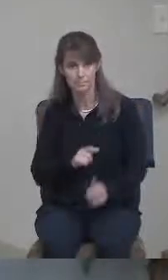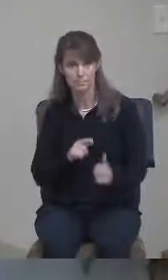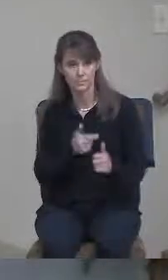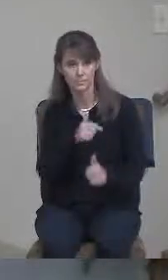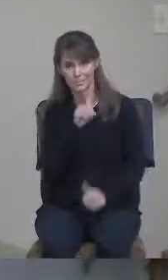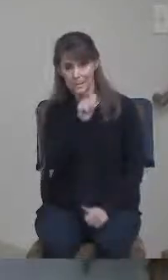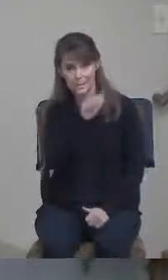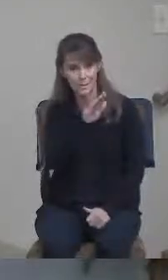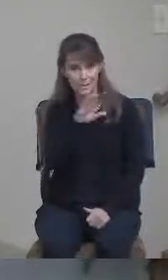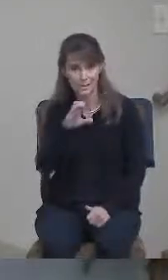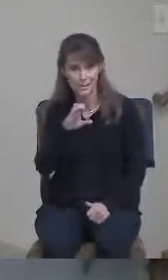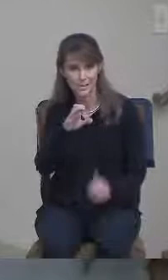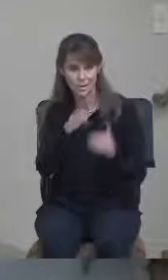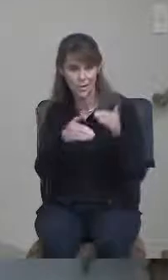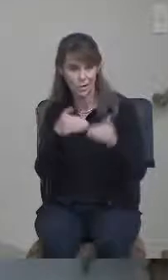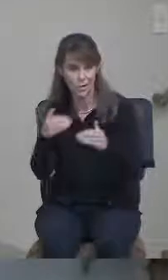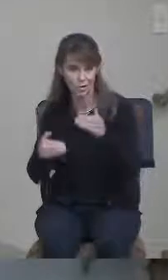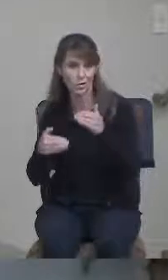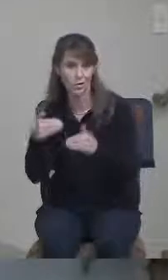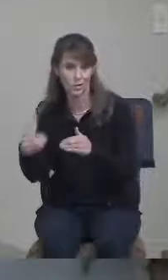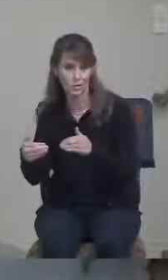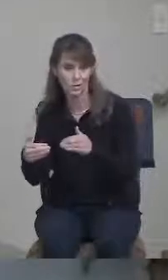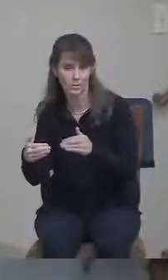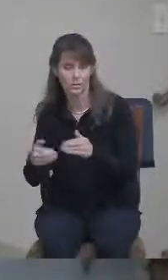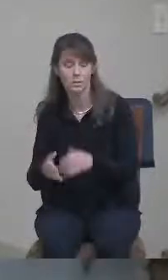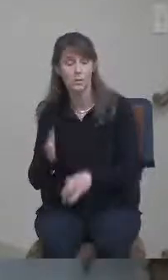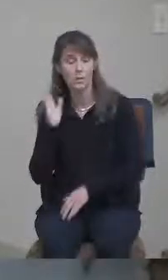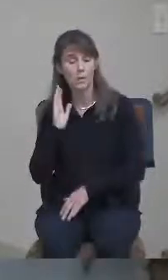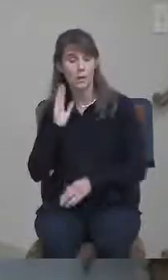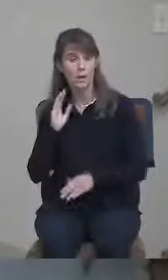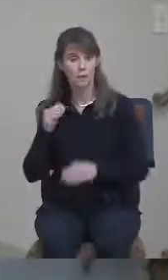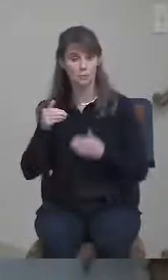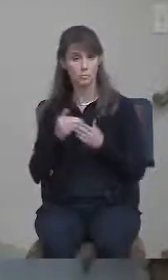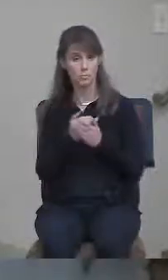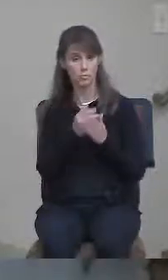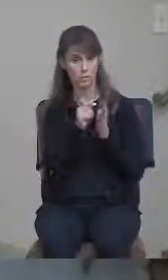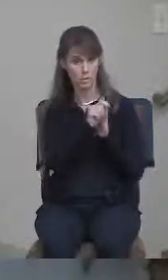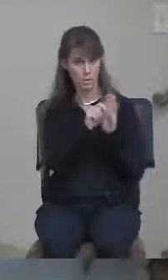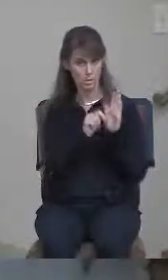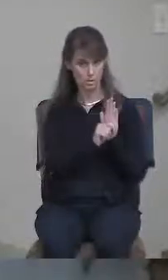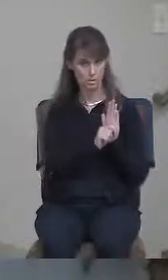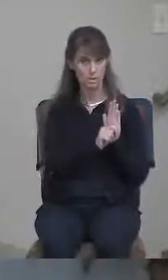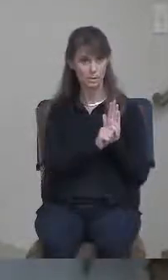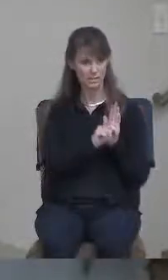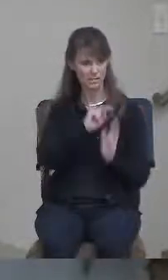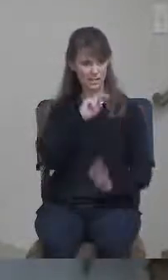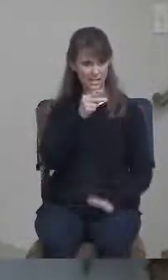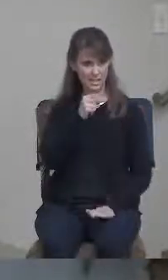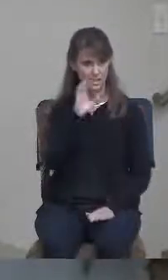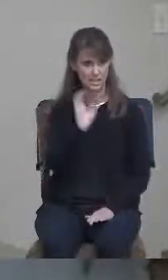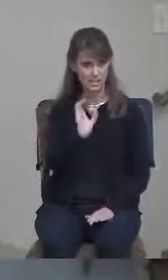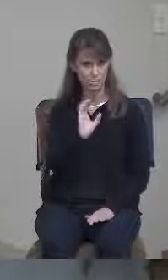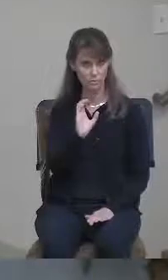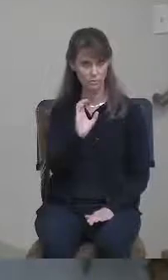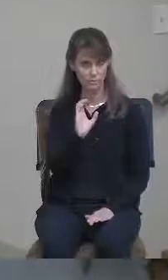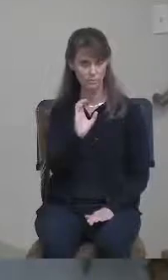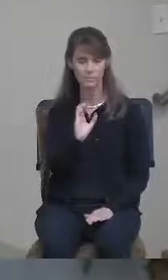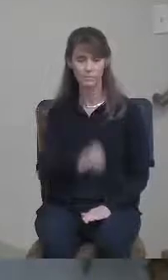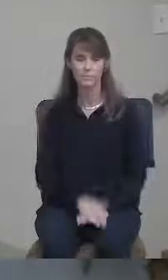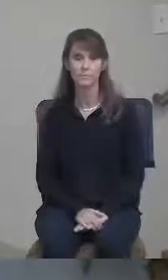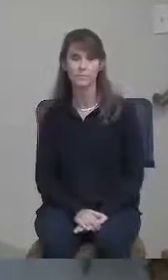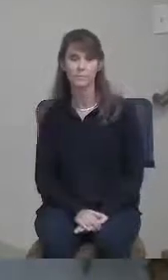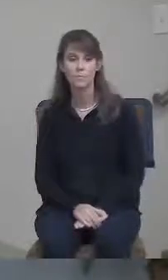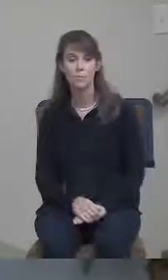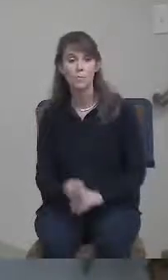start over again. Well, what happened in the New Testament, or in the second century, rather, one